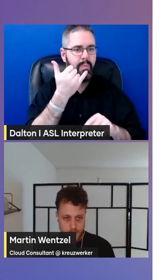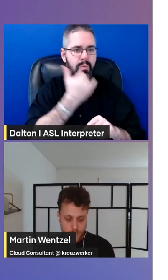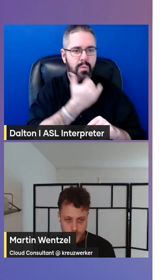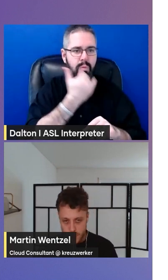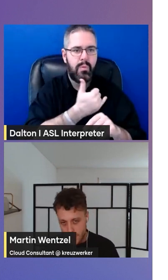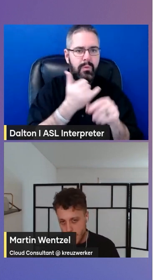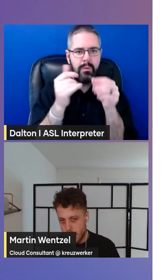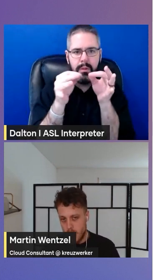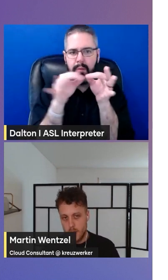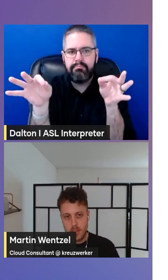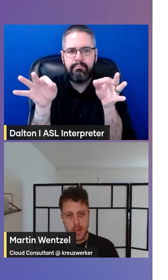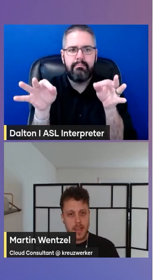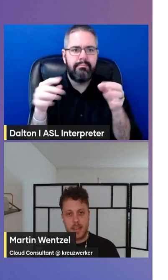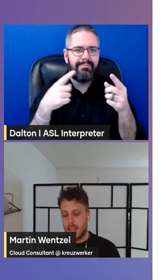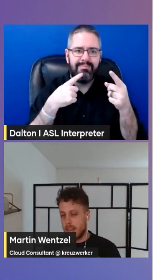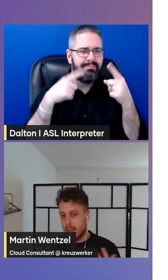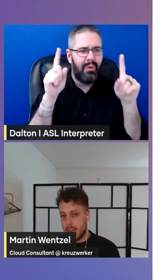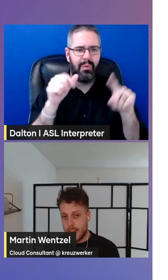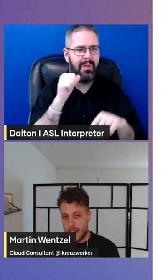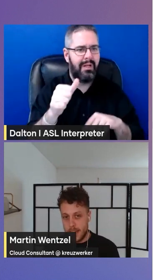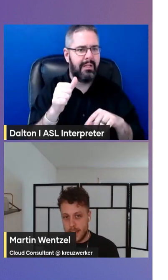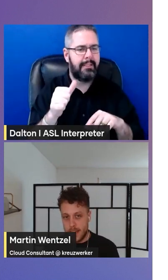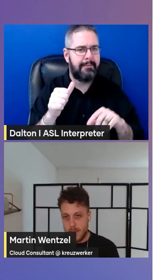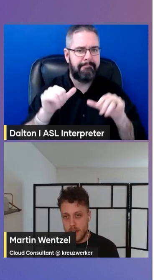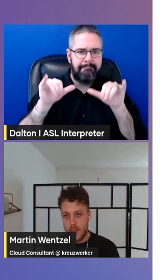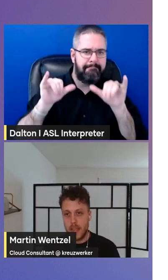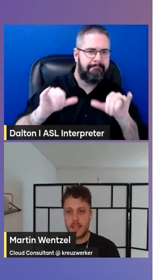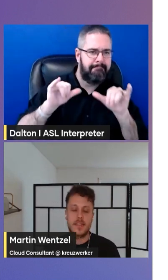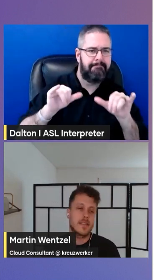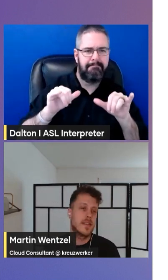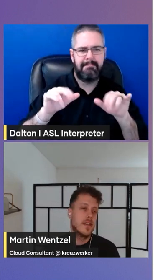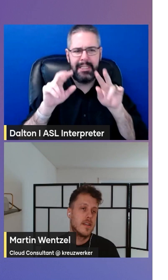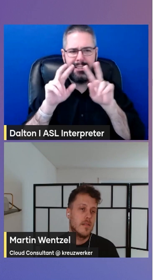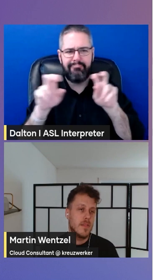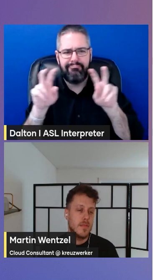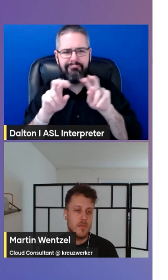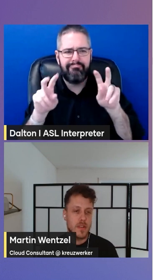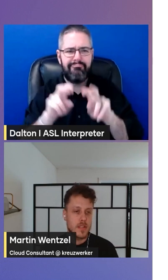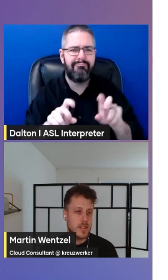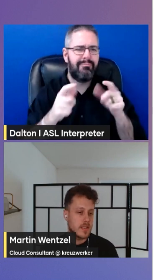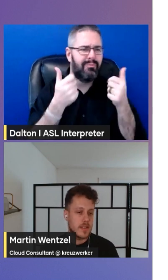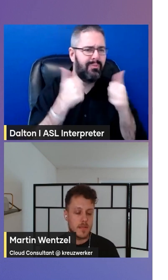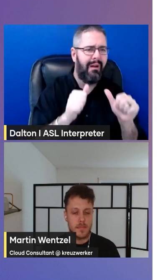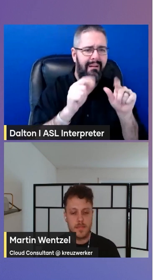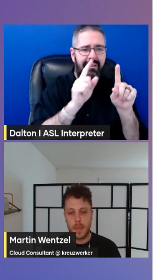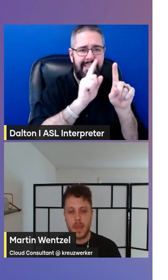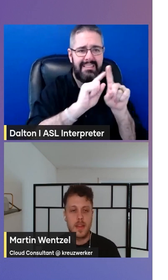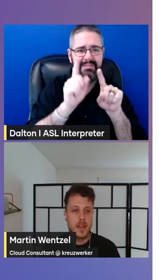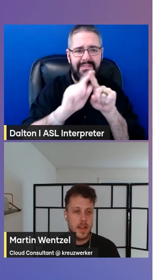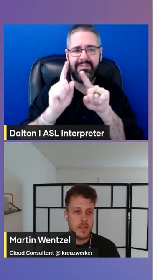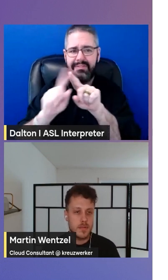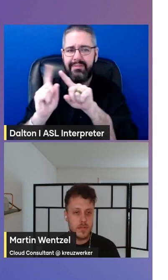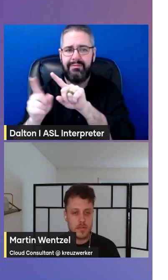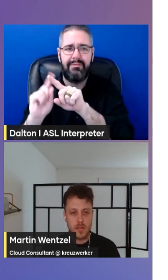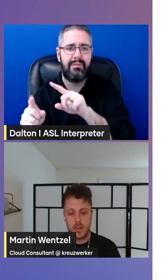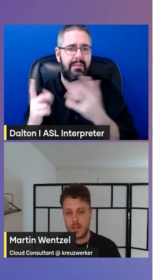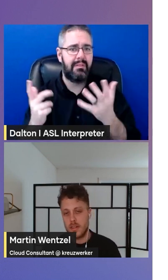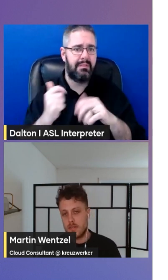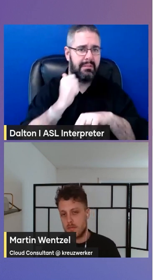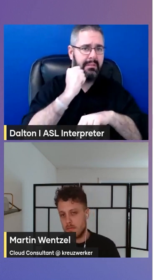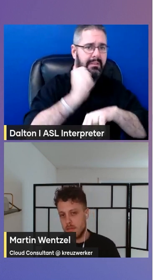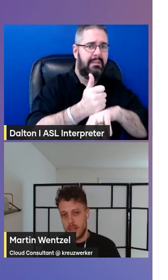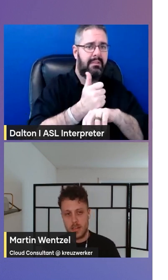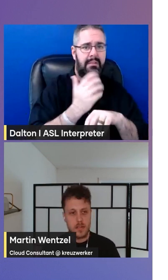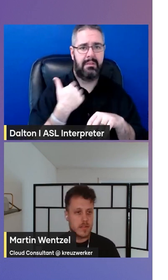out. We tried different things. Maybe we did set some attributes